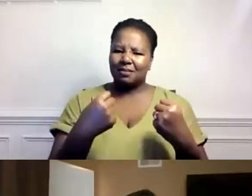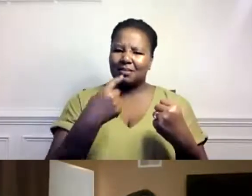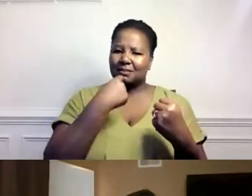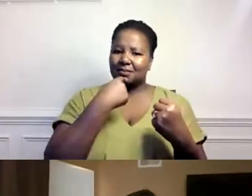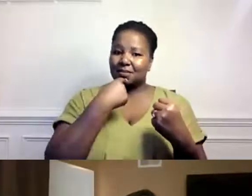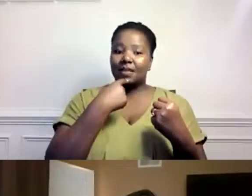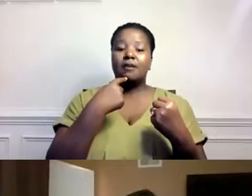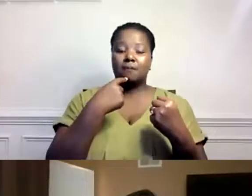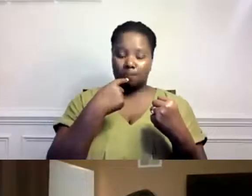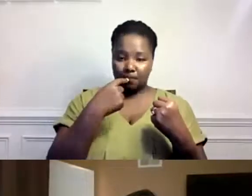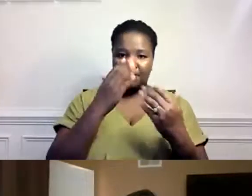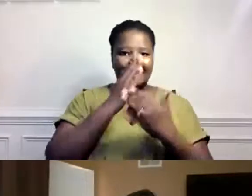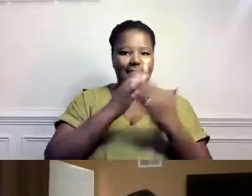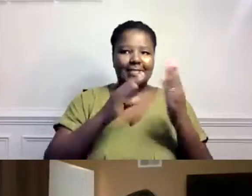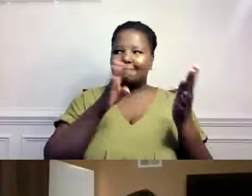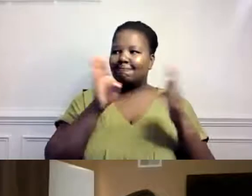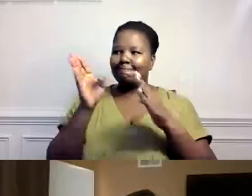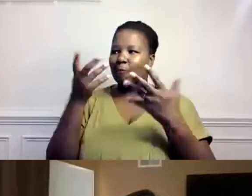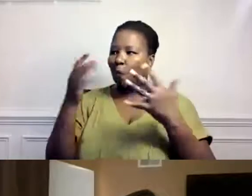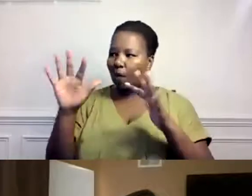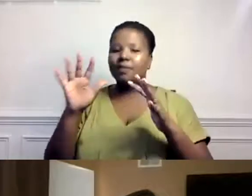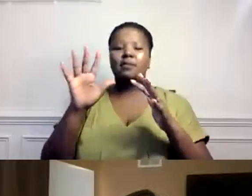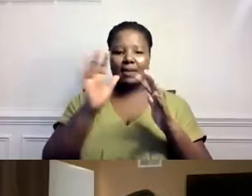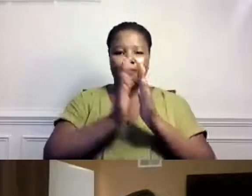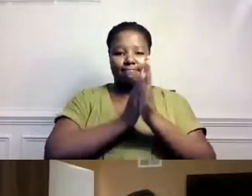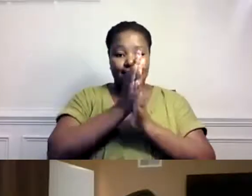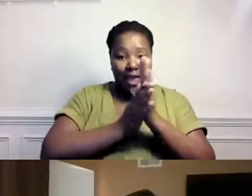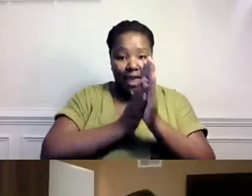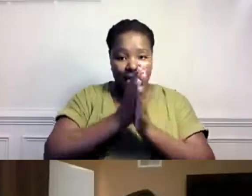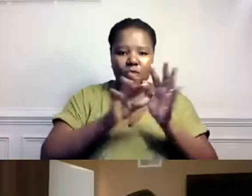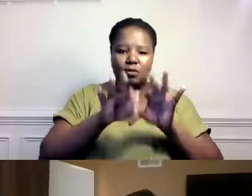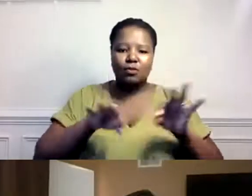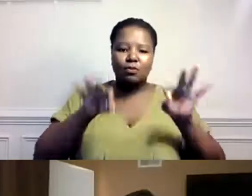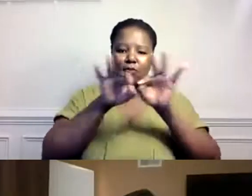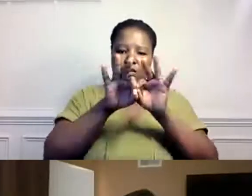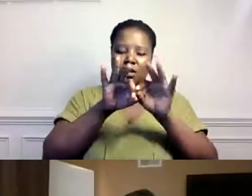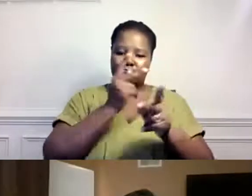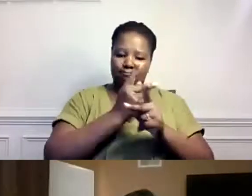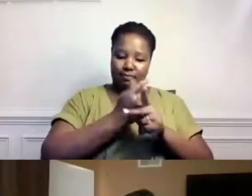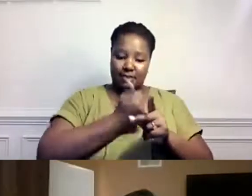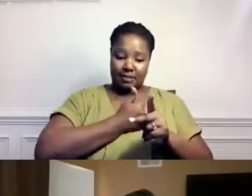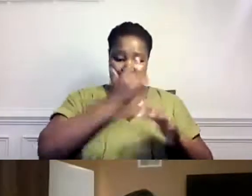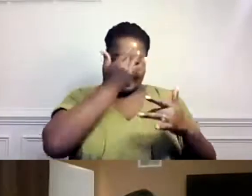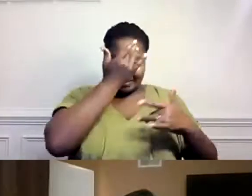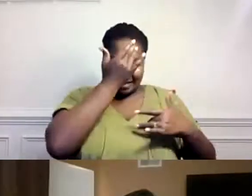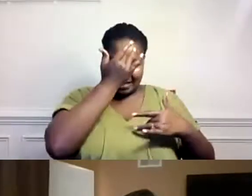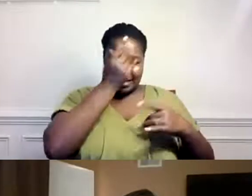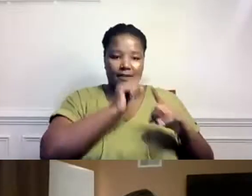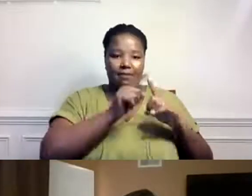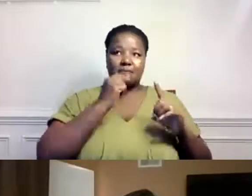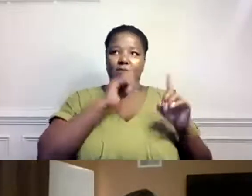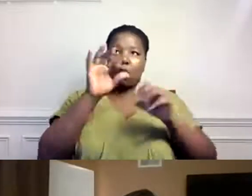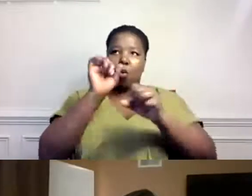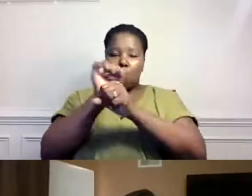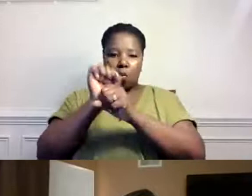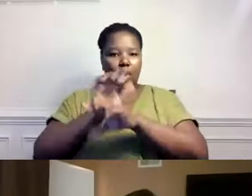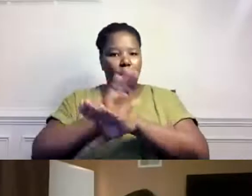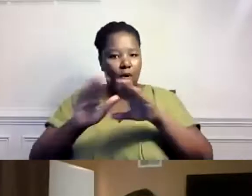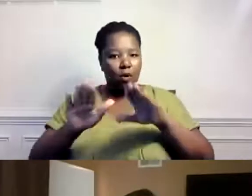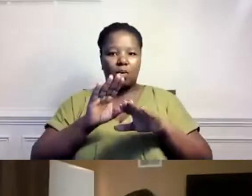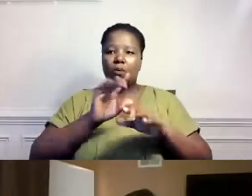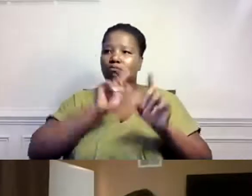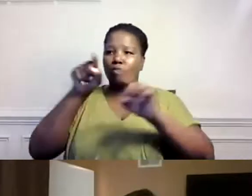wayside, but the importance of hand washing and then taking care of yourself when you're sick and not going to work, not going to